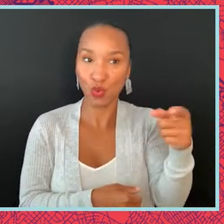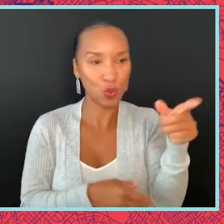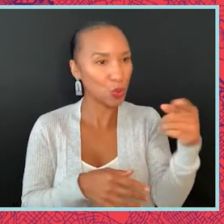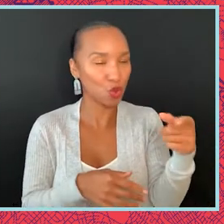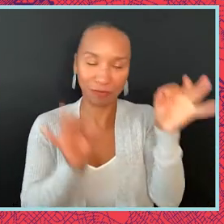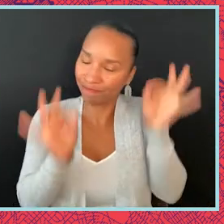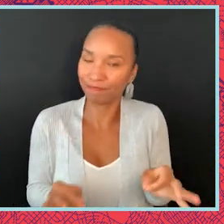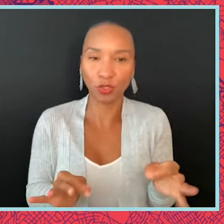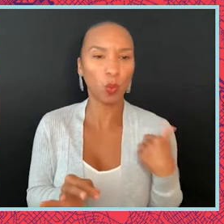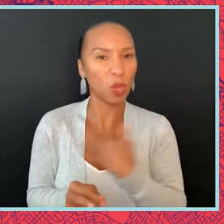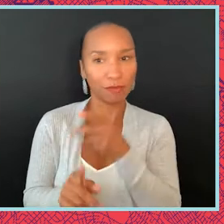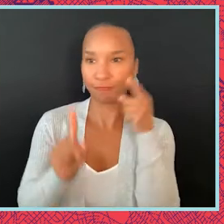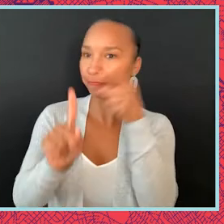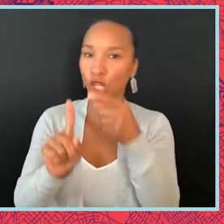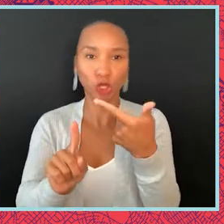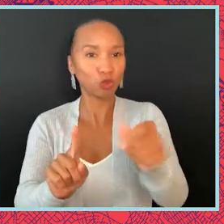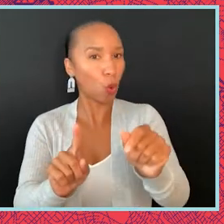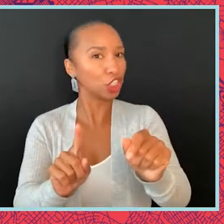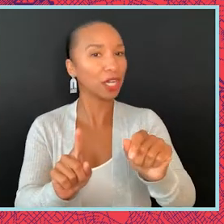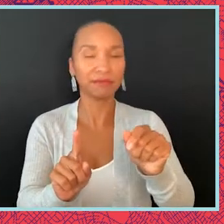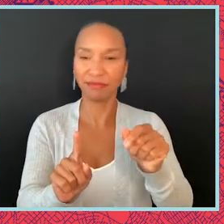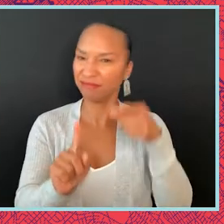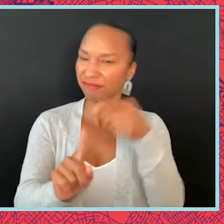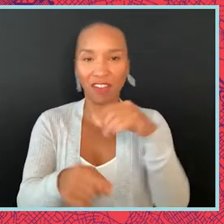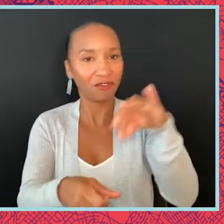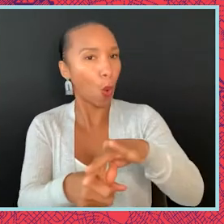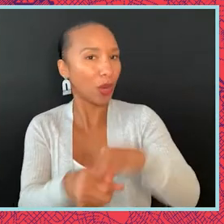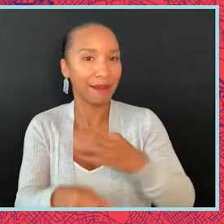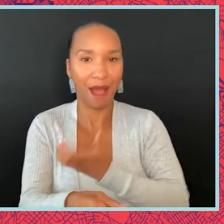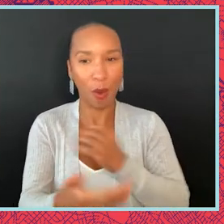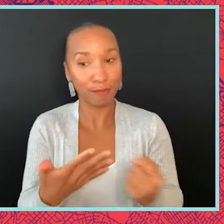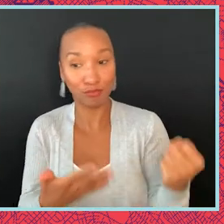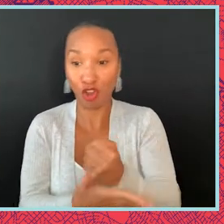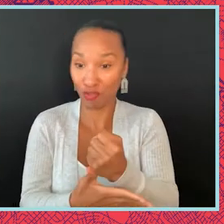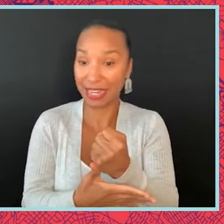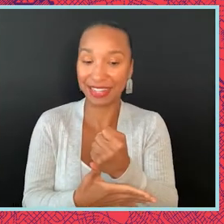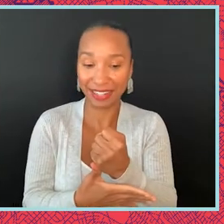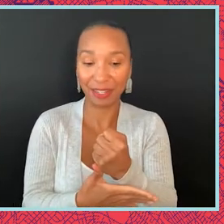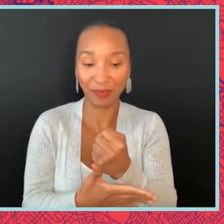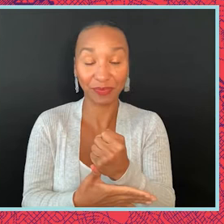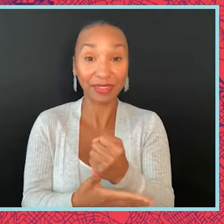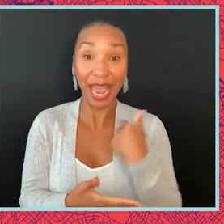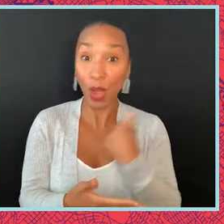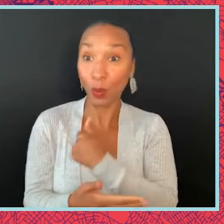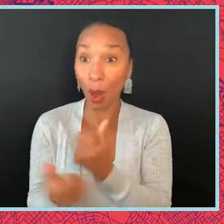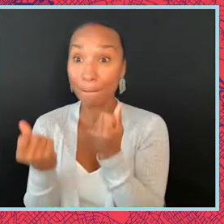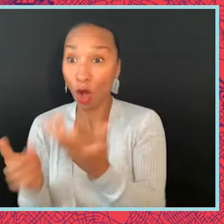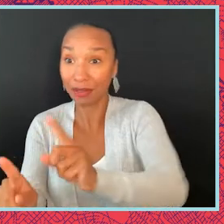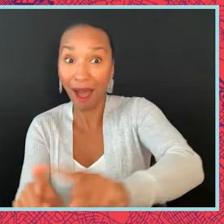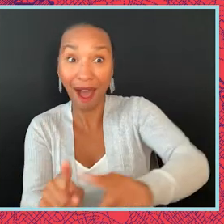to do in Georgia, voting, that's our priority. And so, which, you know, we're a